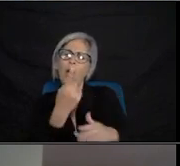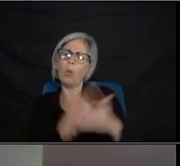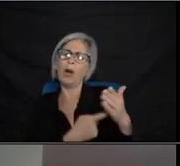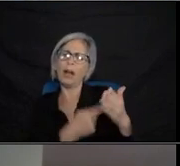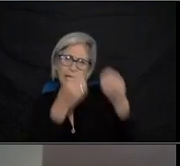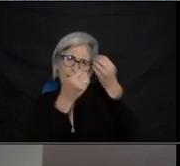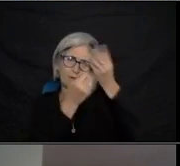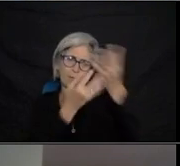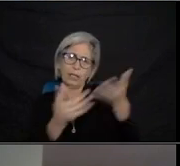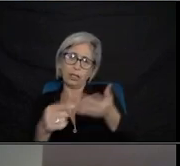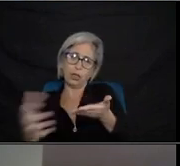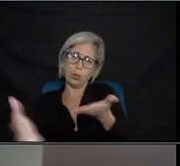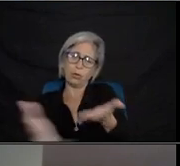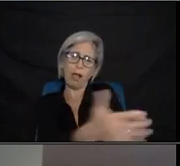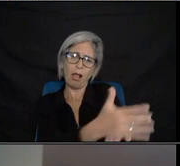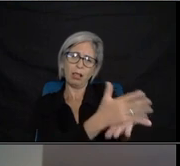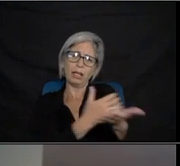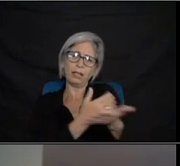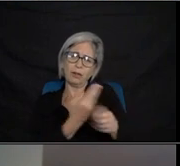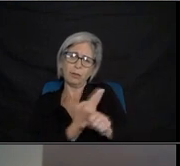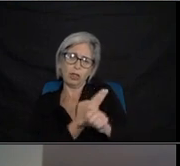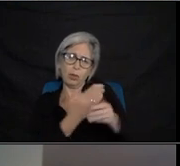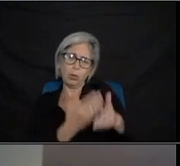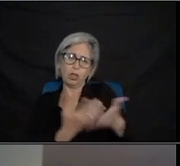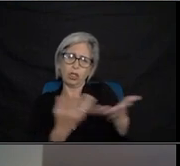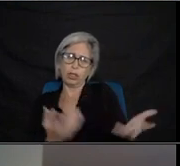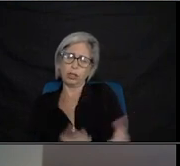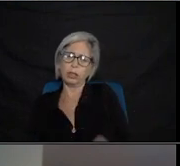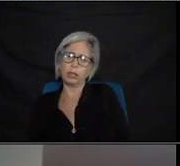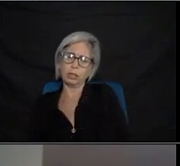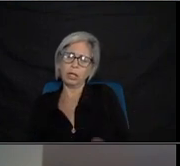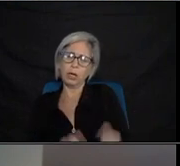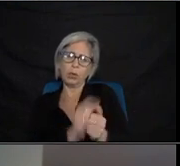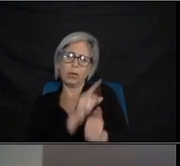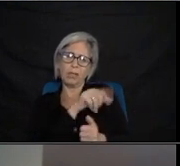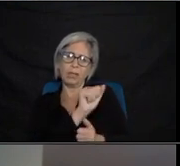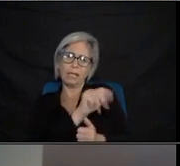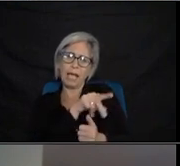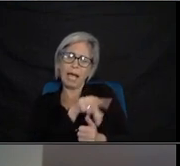you collect from the user with this app?